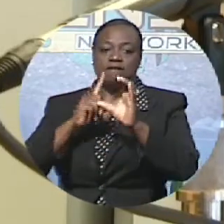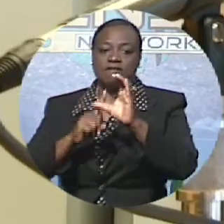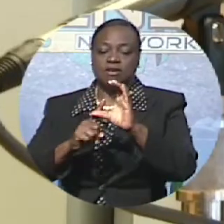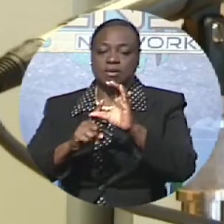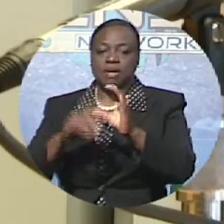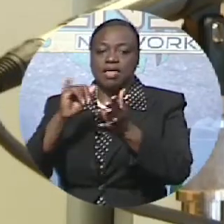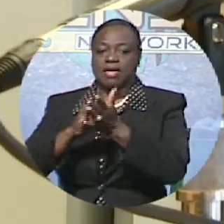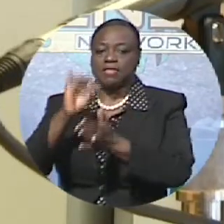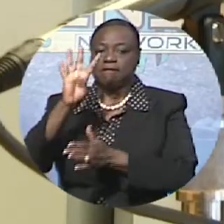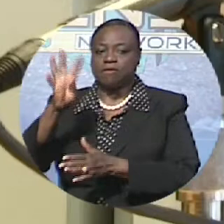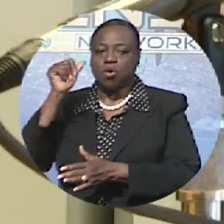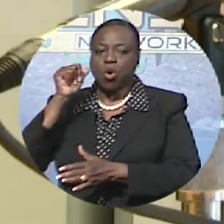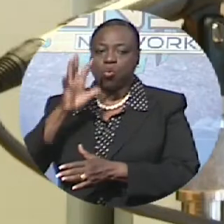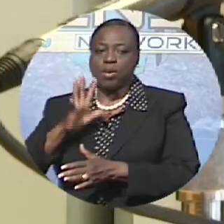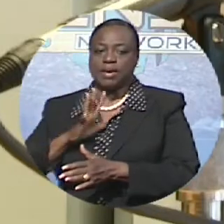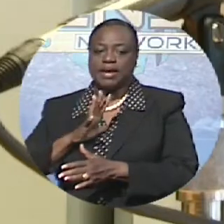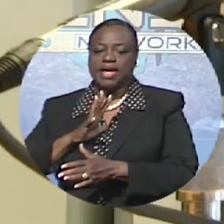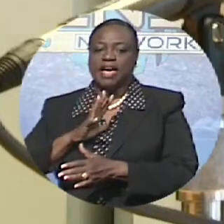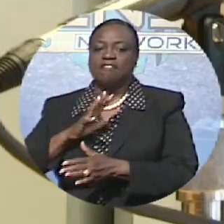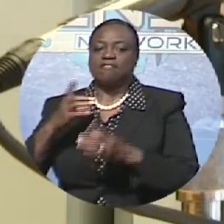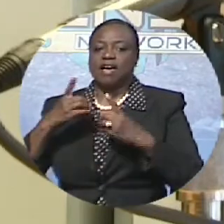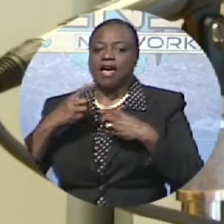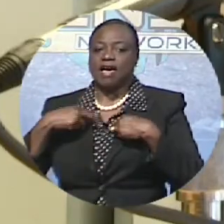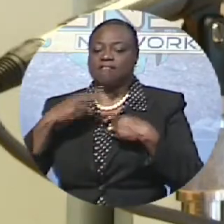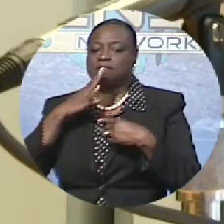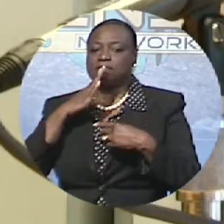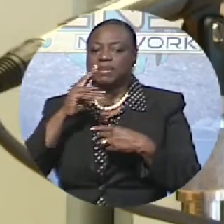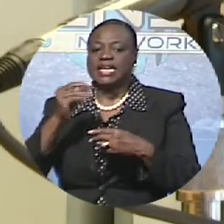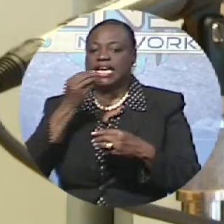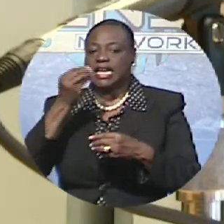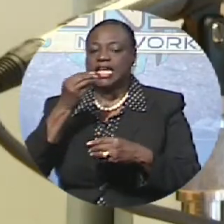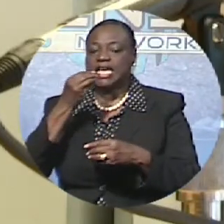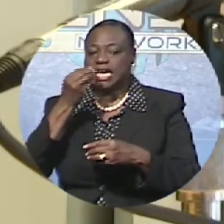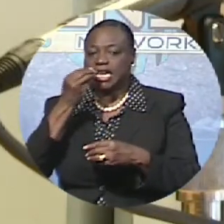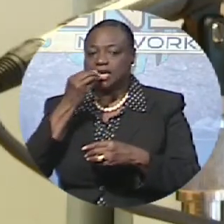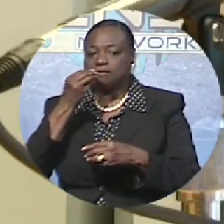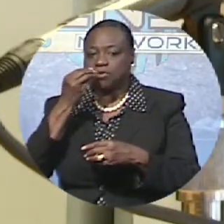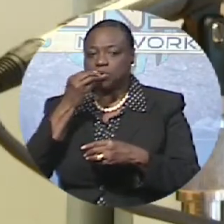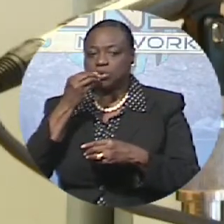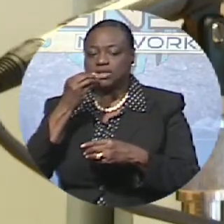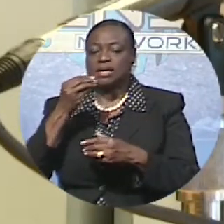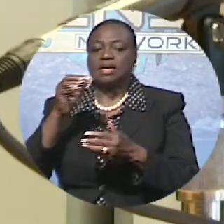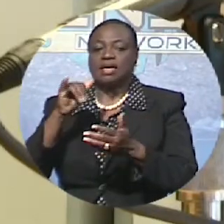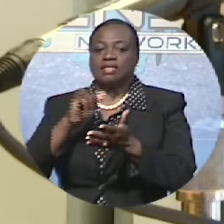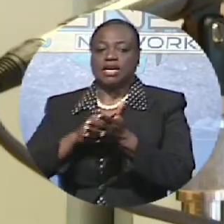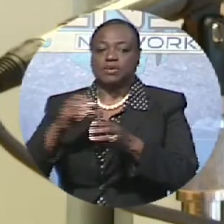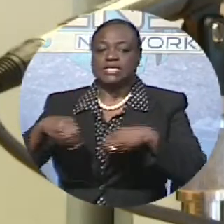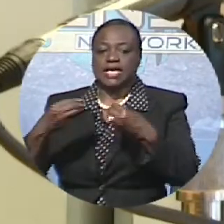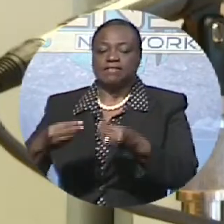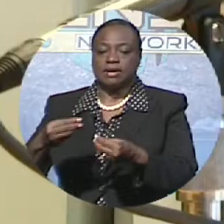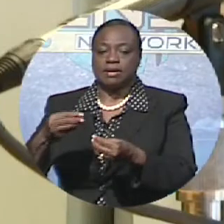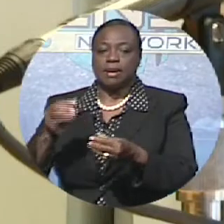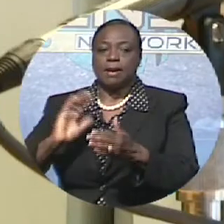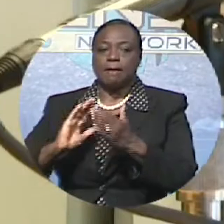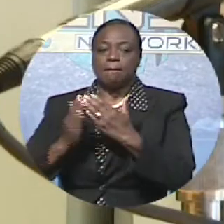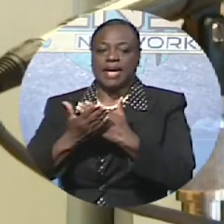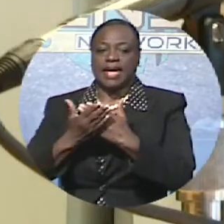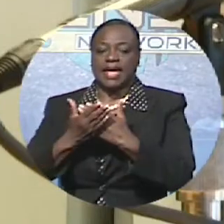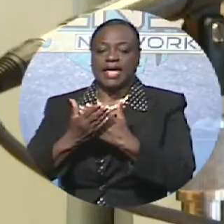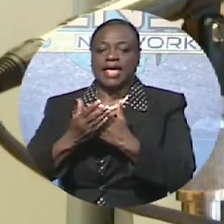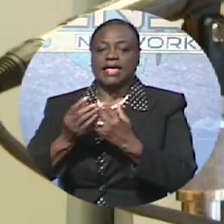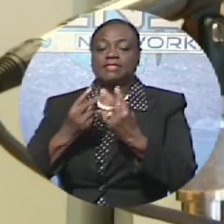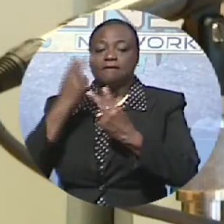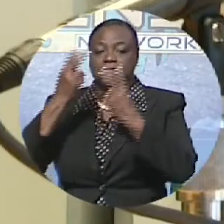four women have been consuming food received from visitors who are allowed to bring food to detainees on Mondays, Tuesdays,